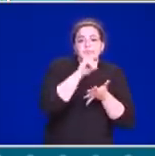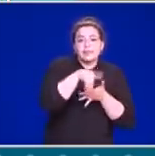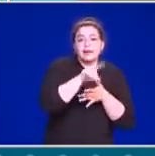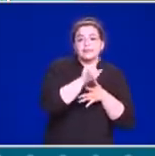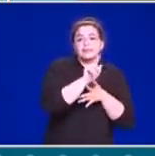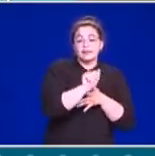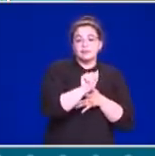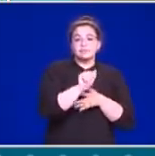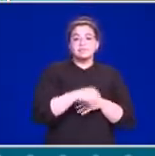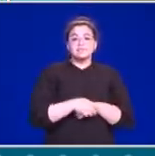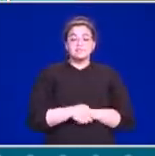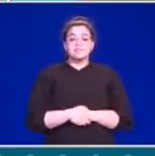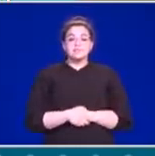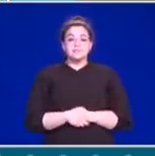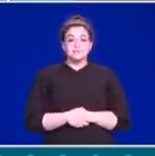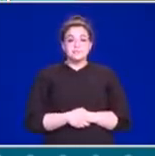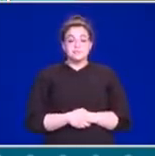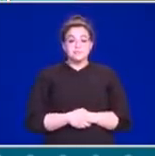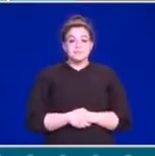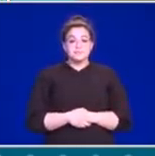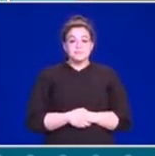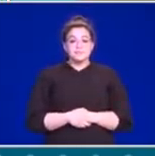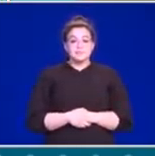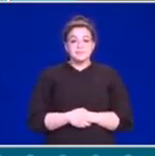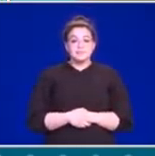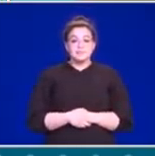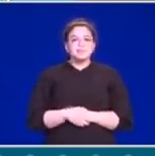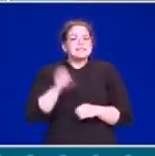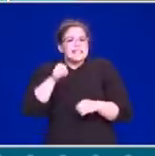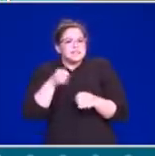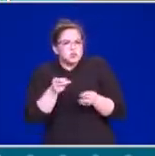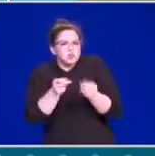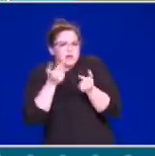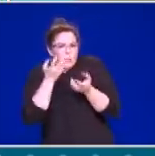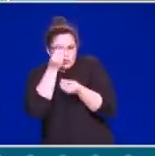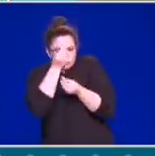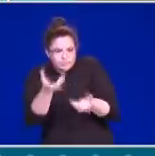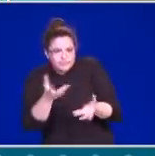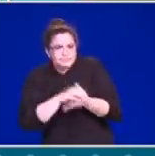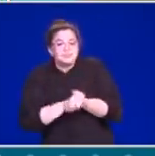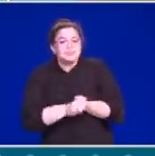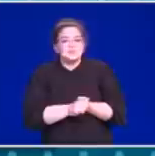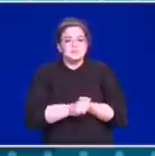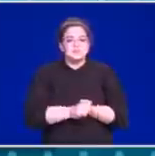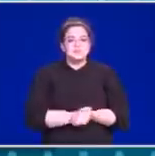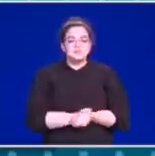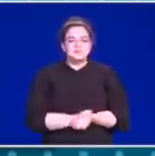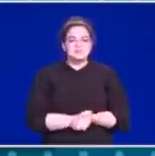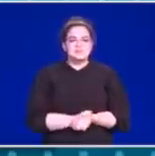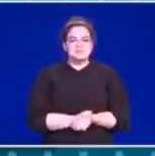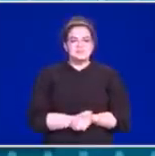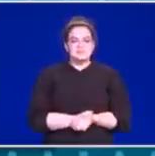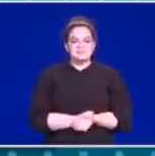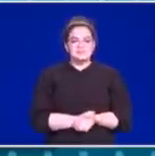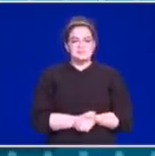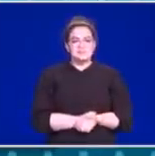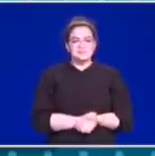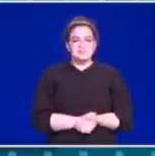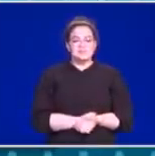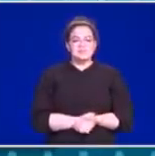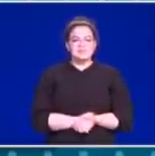data sets. Yeah, here, just real fast before I toss it over to my much more knowledgeable